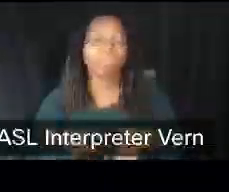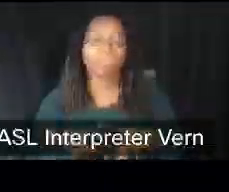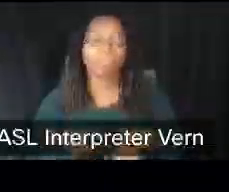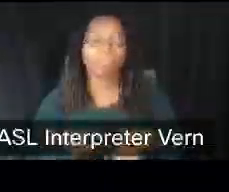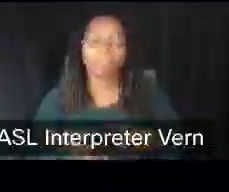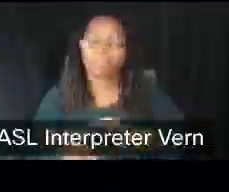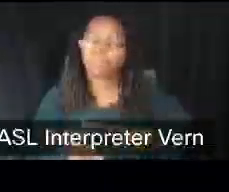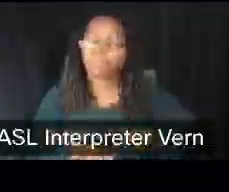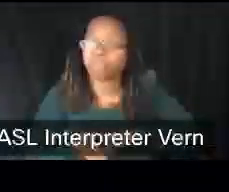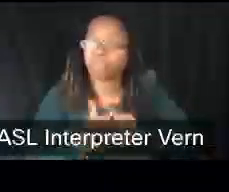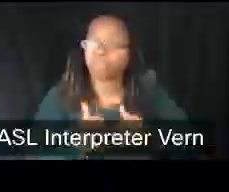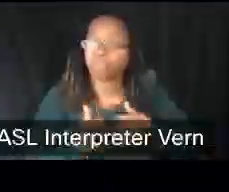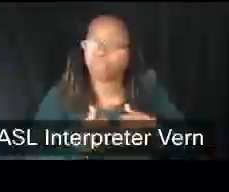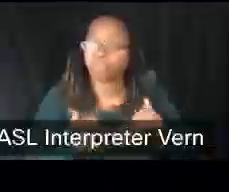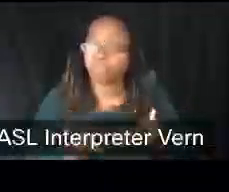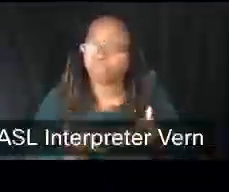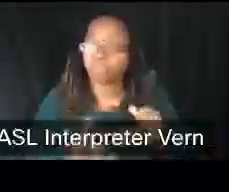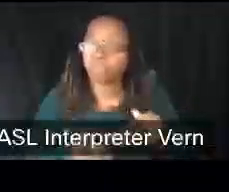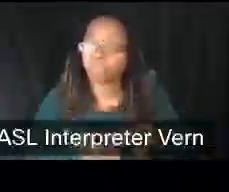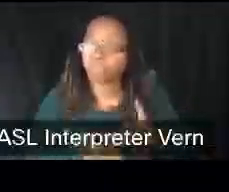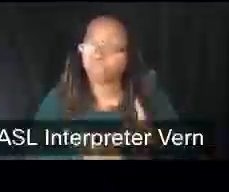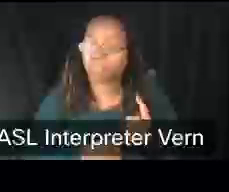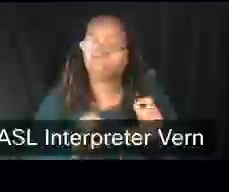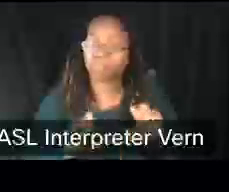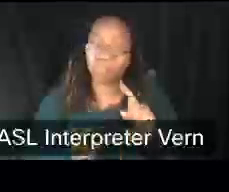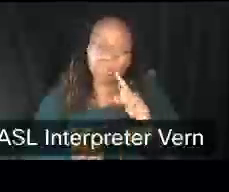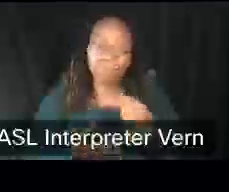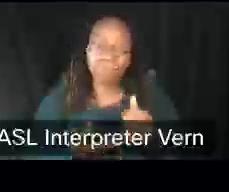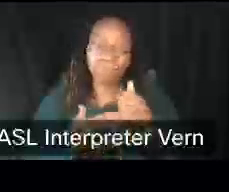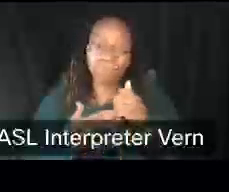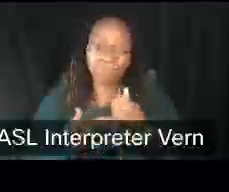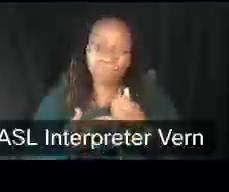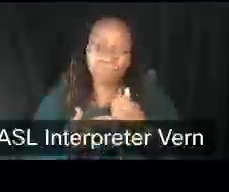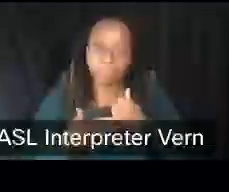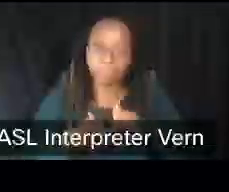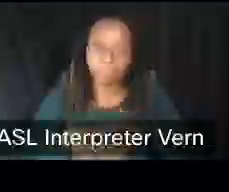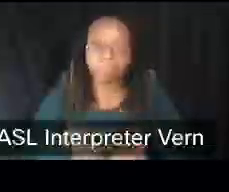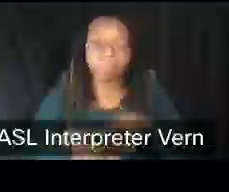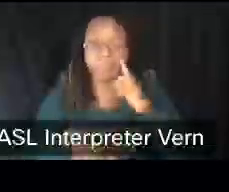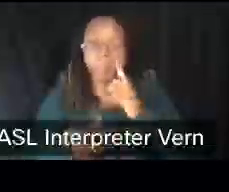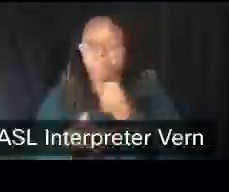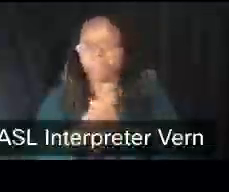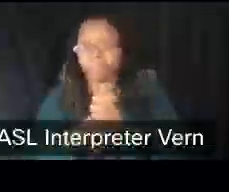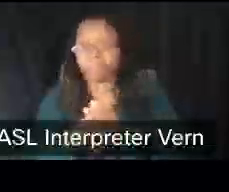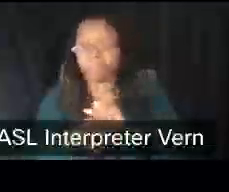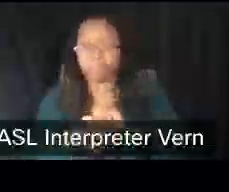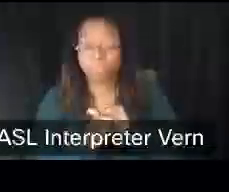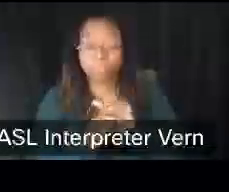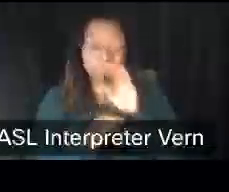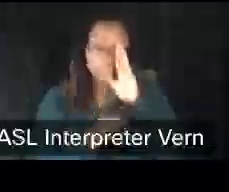me today in this moment that can be incredibly helpful. So for advocates working directly with survivors